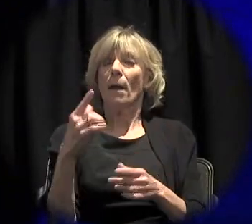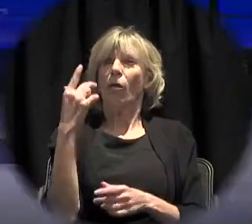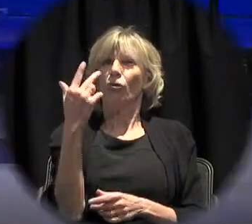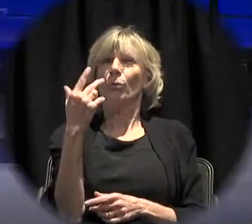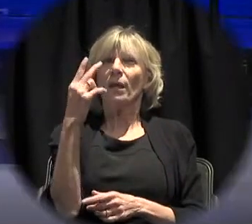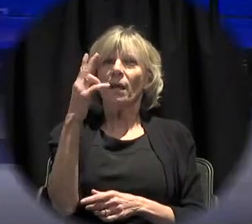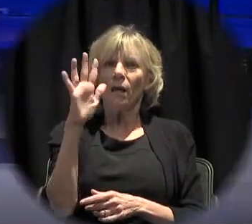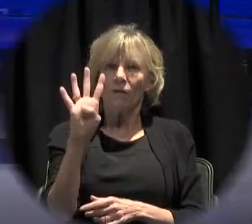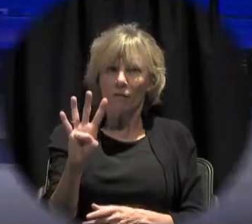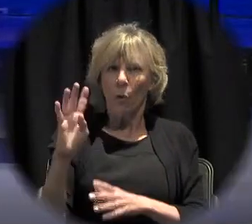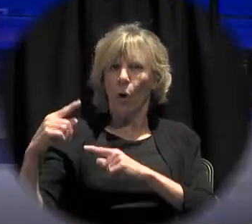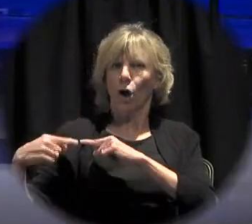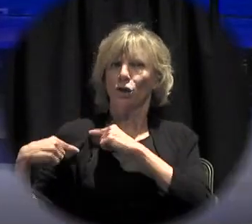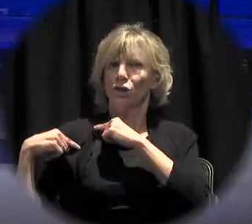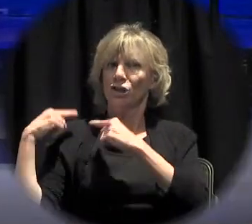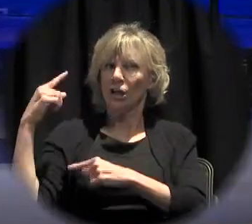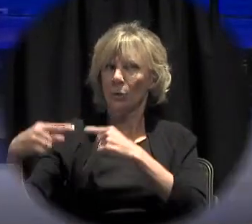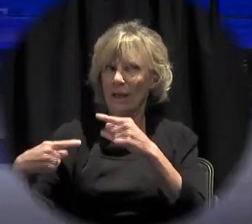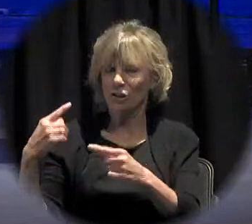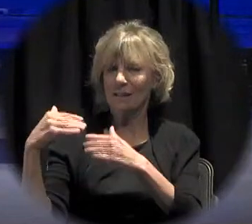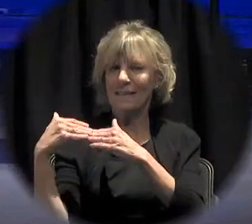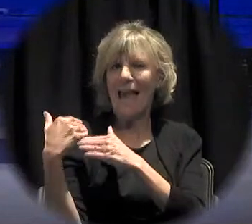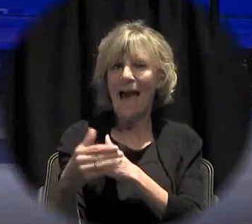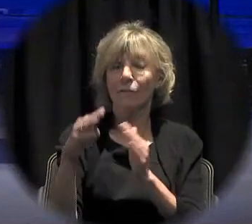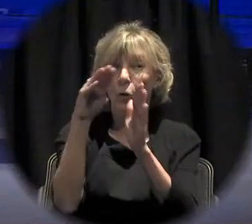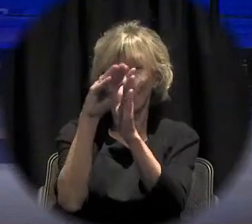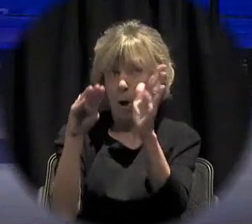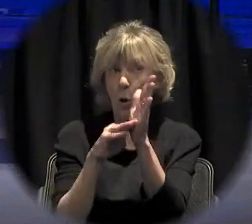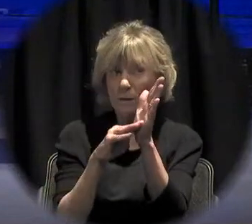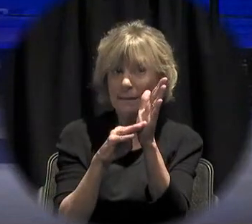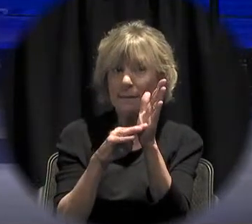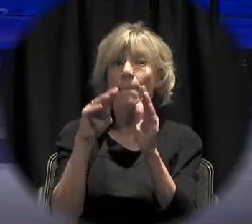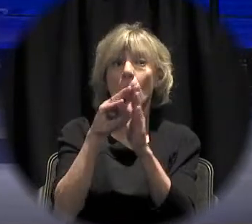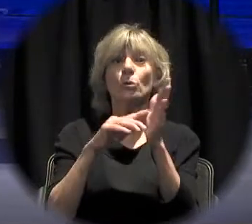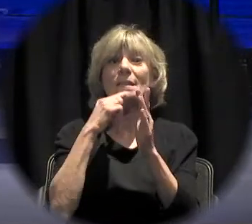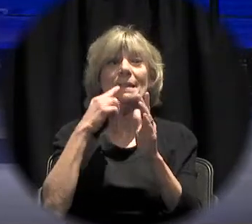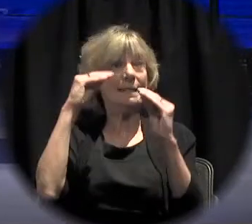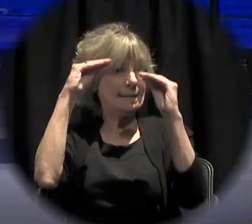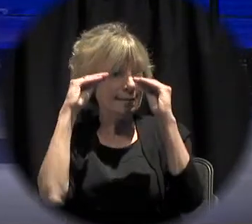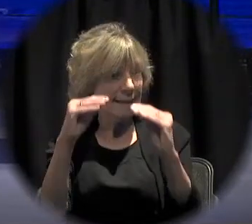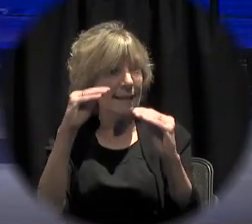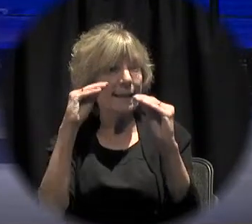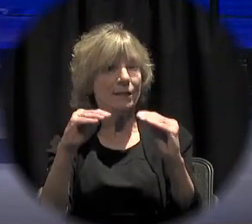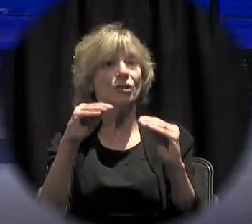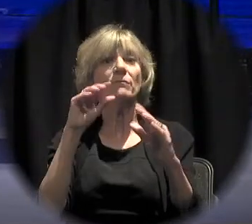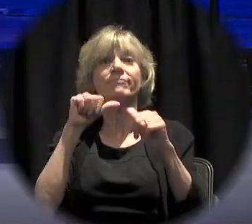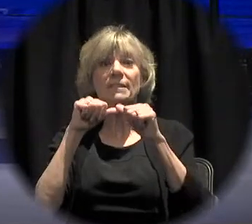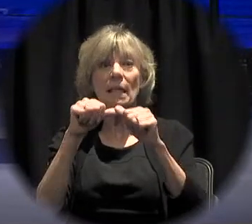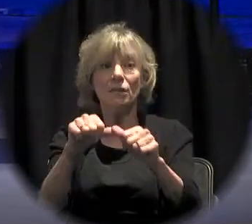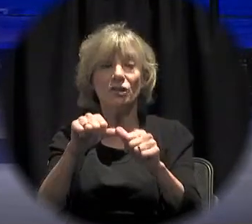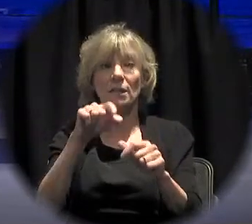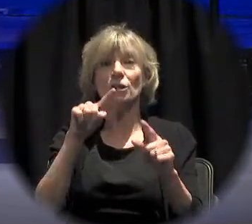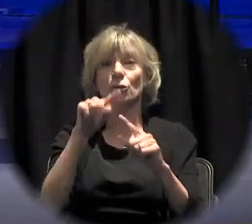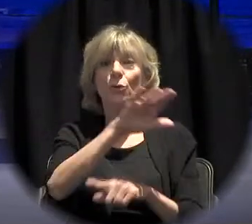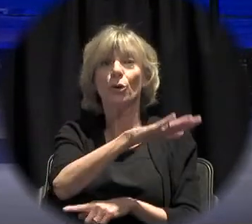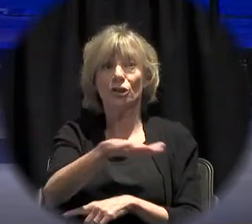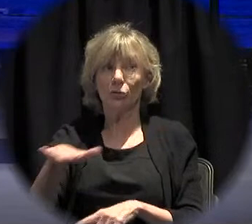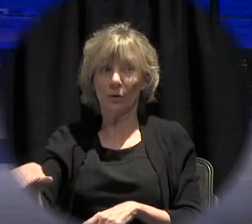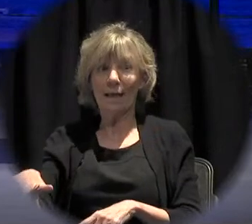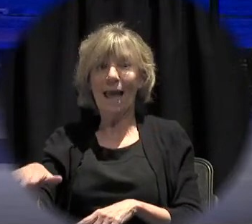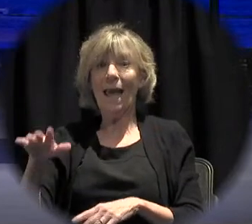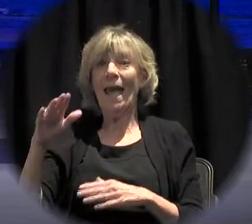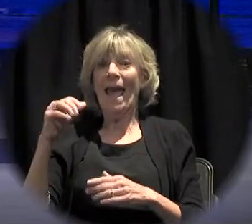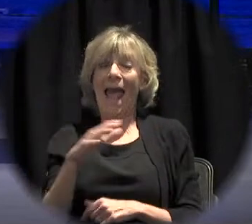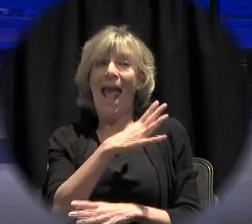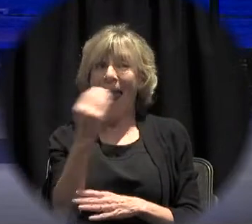this. After Moses says, teach these things diligently to your children. And by the way, two chapters earlier, he says to your children